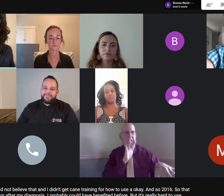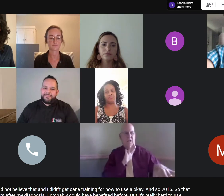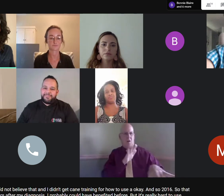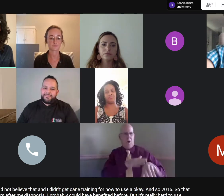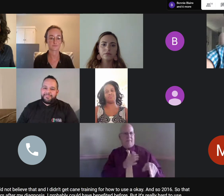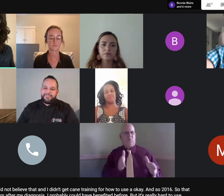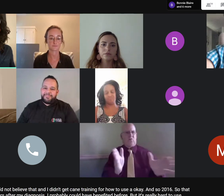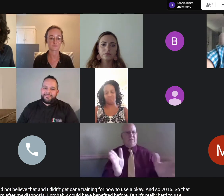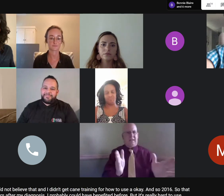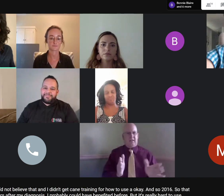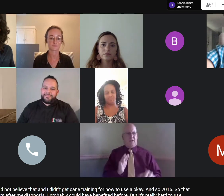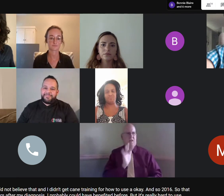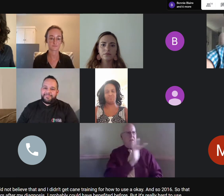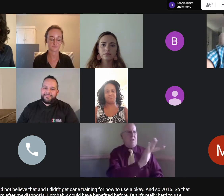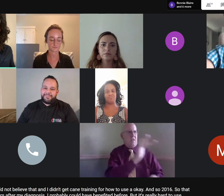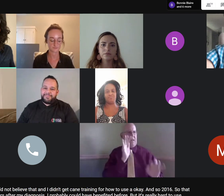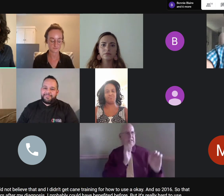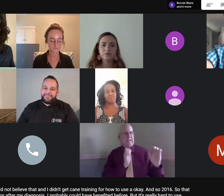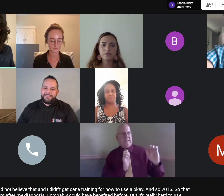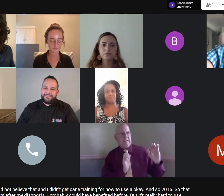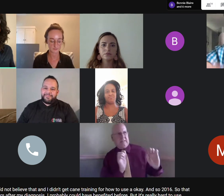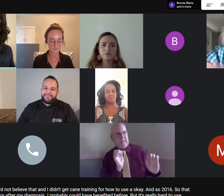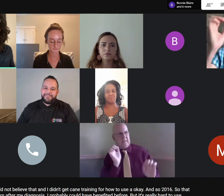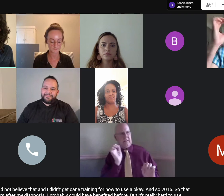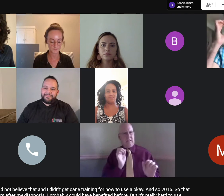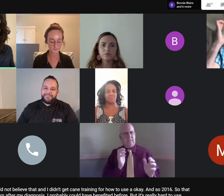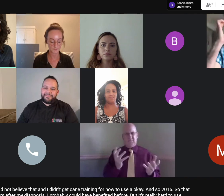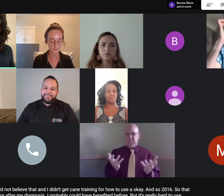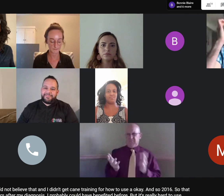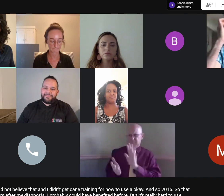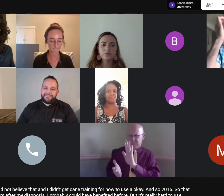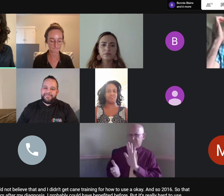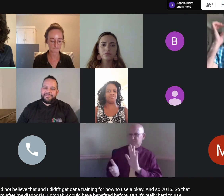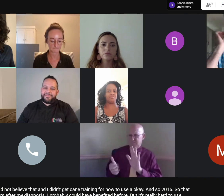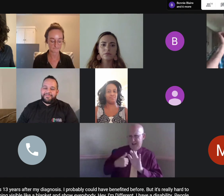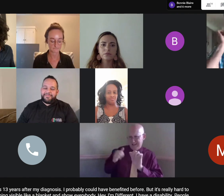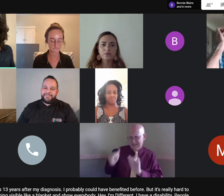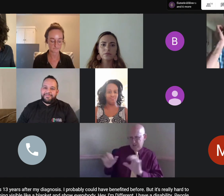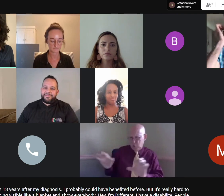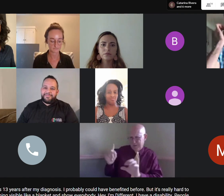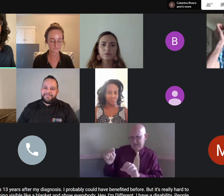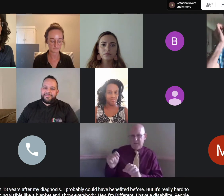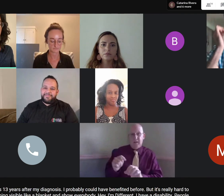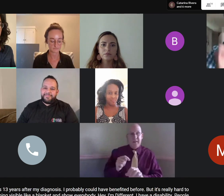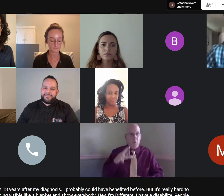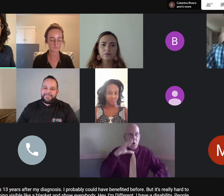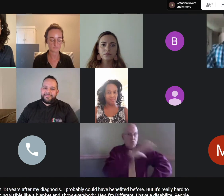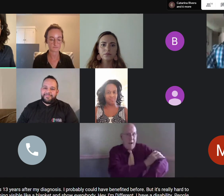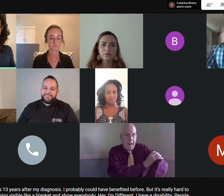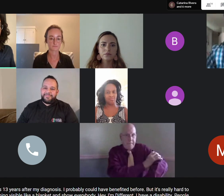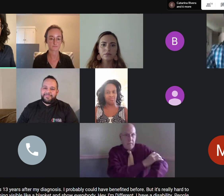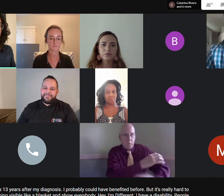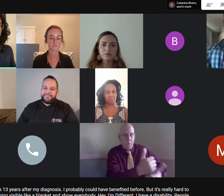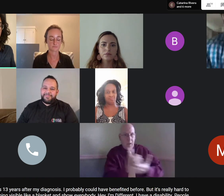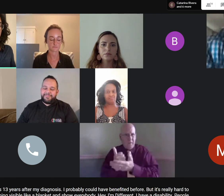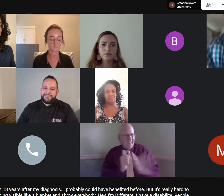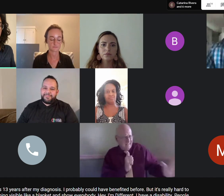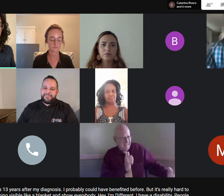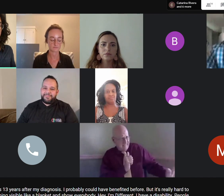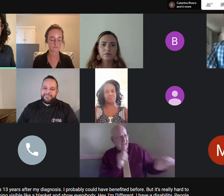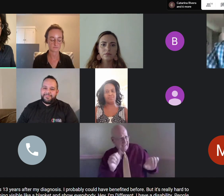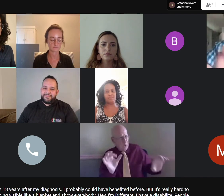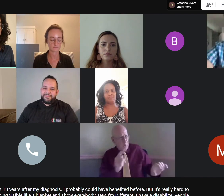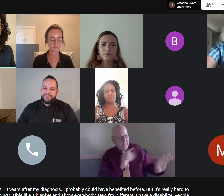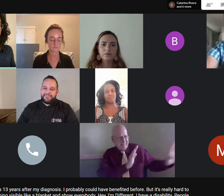street, thinking that I don't know how to do something, grabbing me, like that kind of thing.